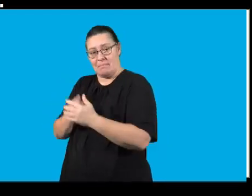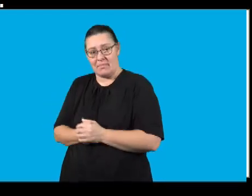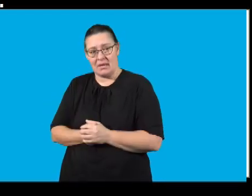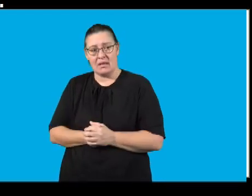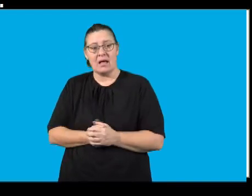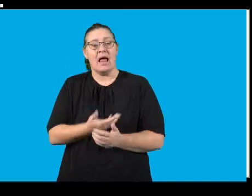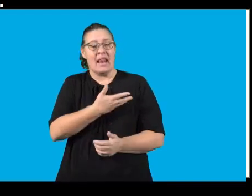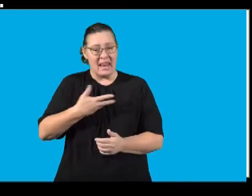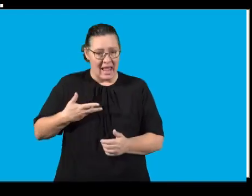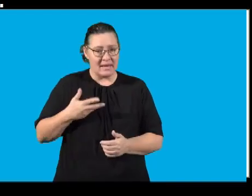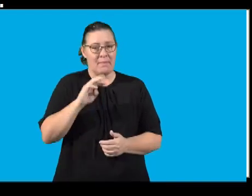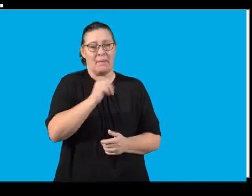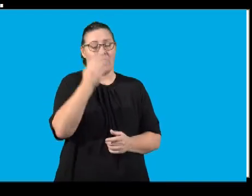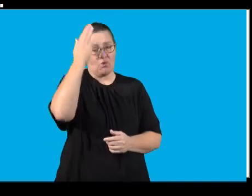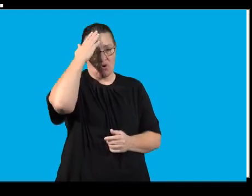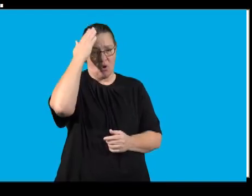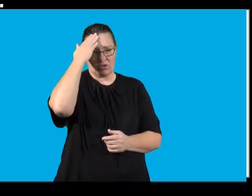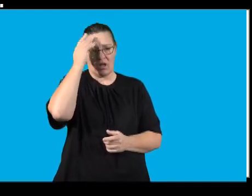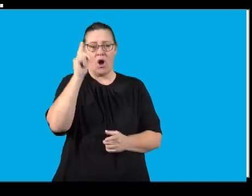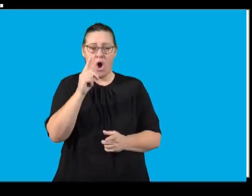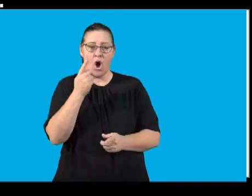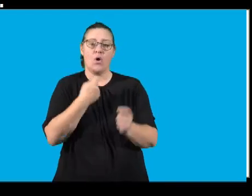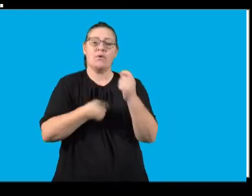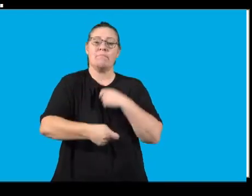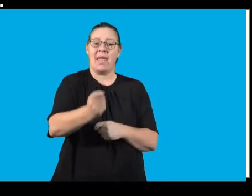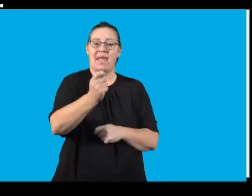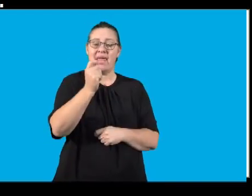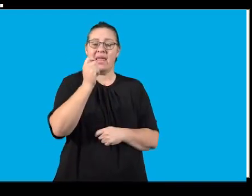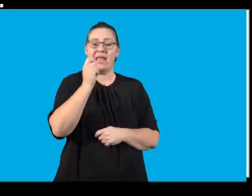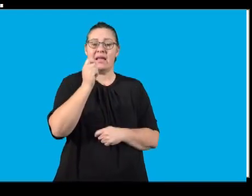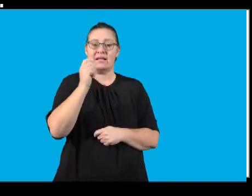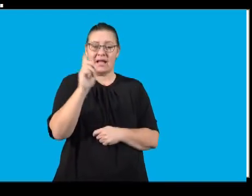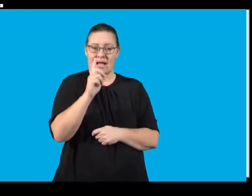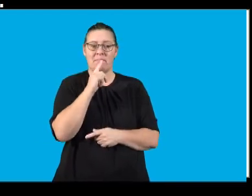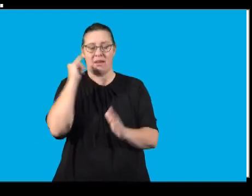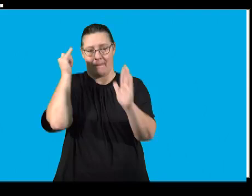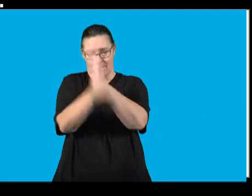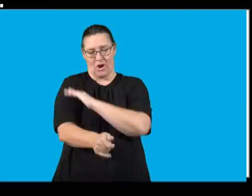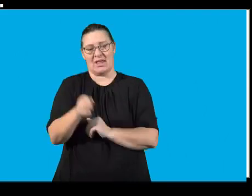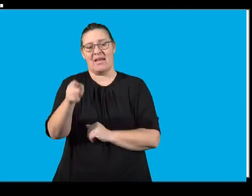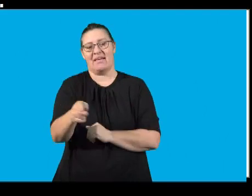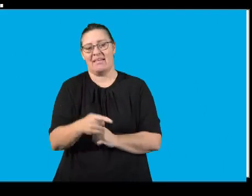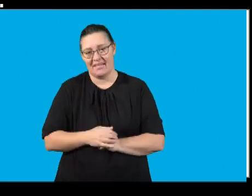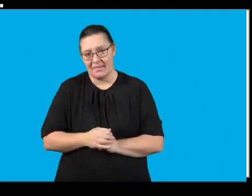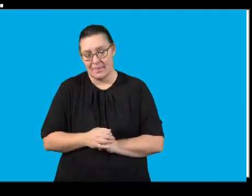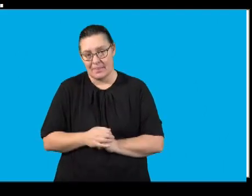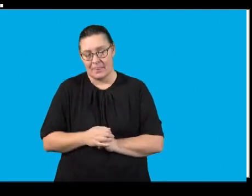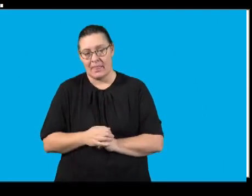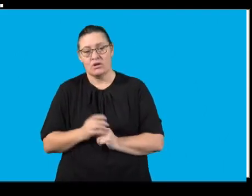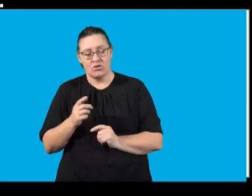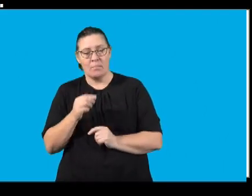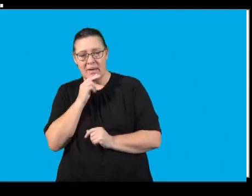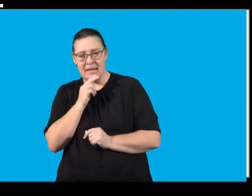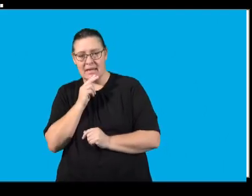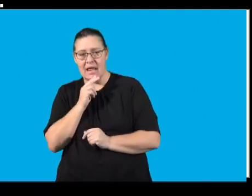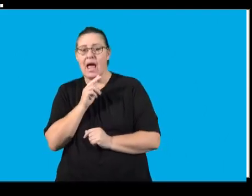Lady Macbeth knows that her repayment to Duncan will be his murder or his death, which means that she and Macbeth